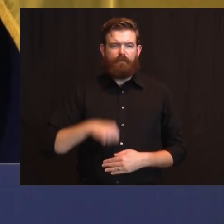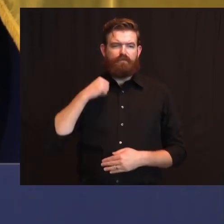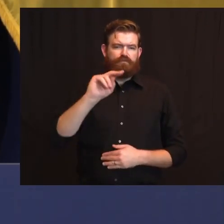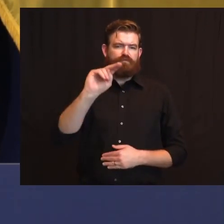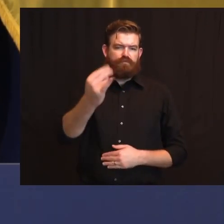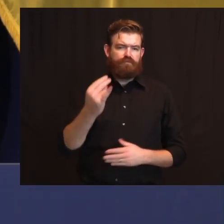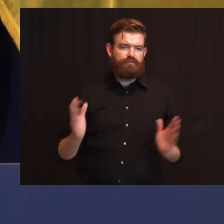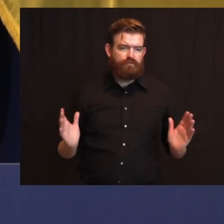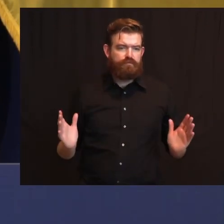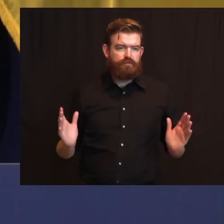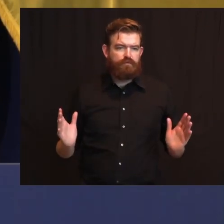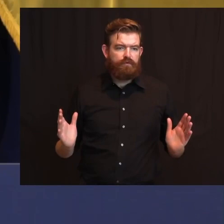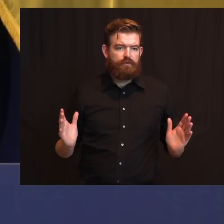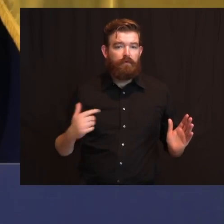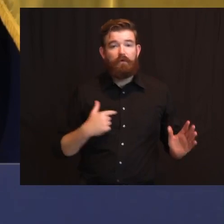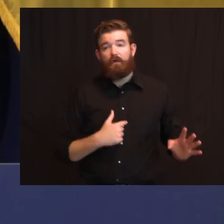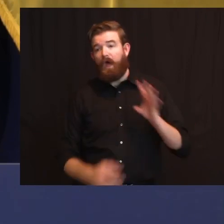that we make.